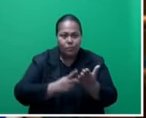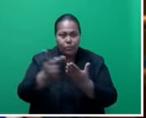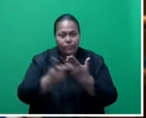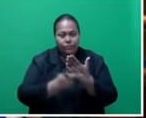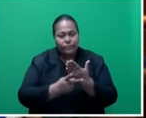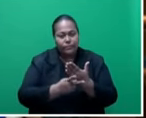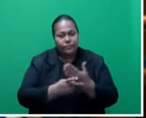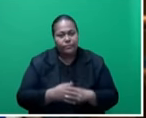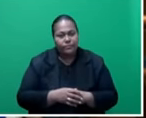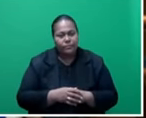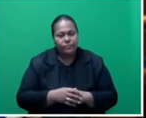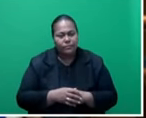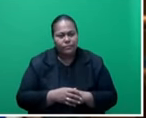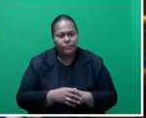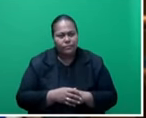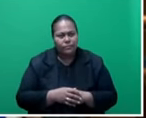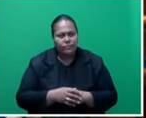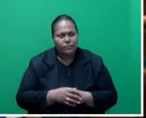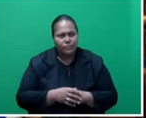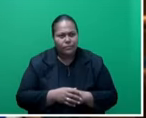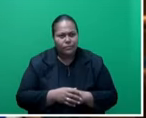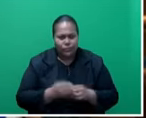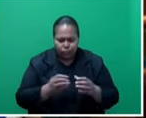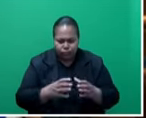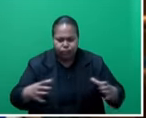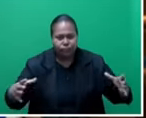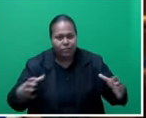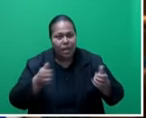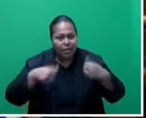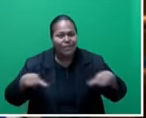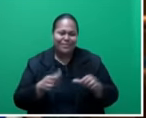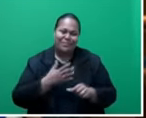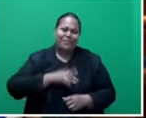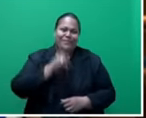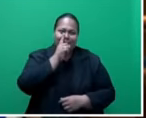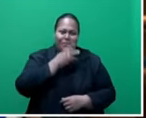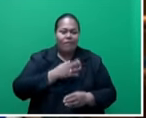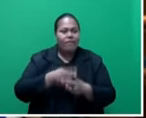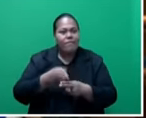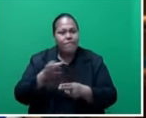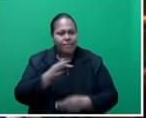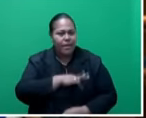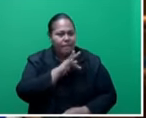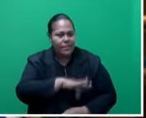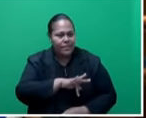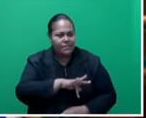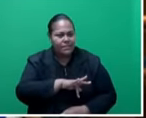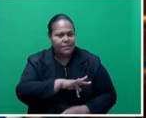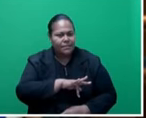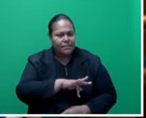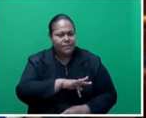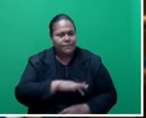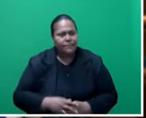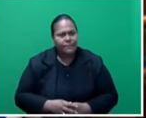of expanding agriculture in national interest. Mr. Speaker, said that's in brief the work that we're doing, and I want to assure